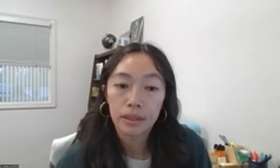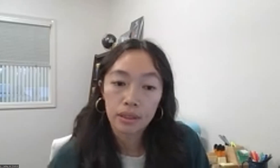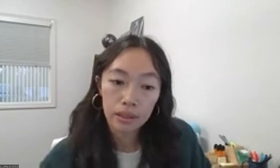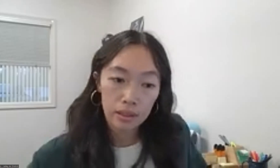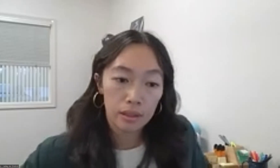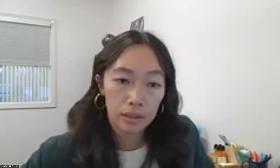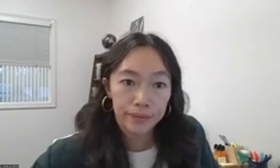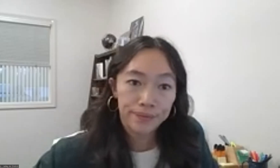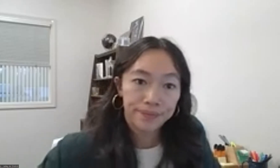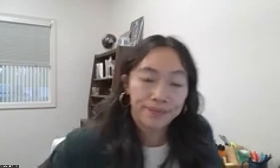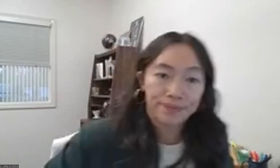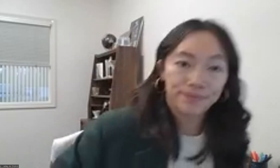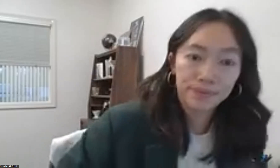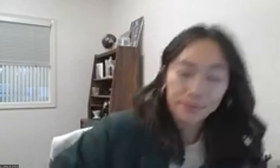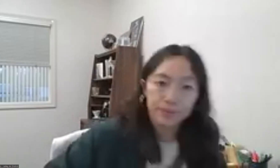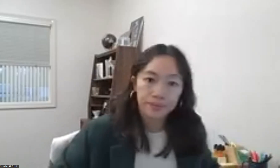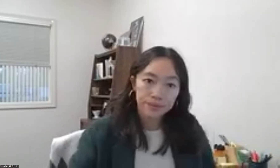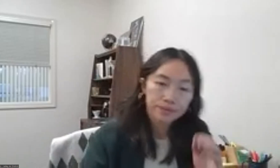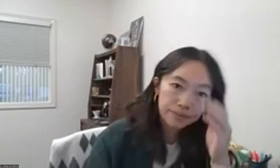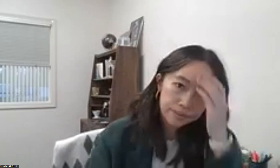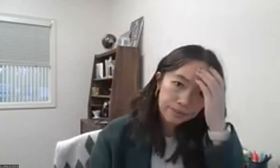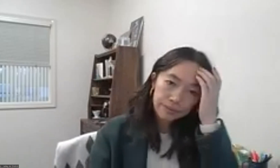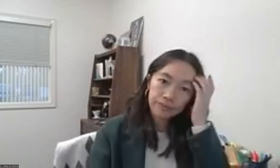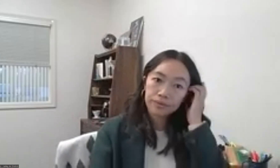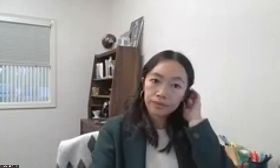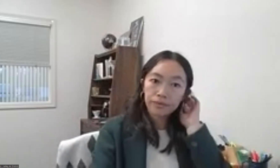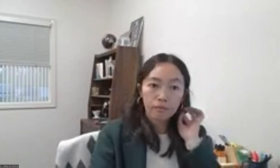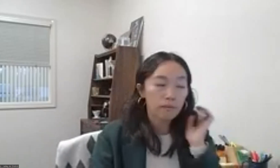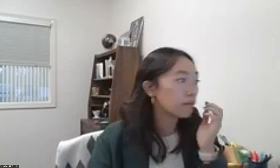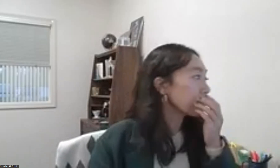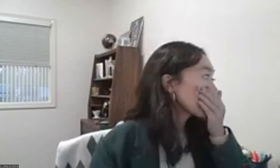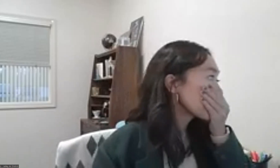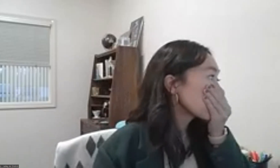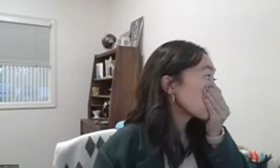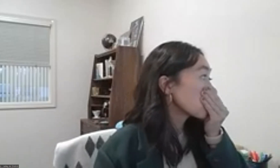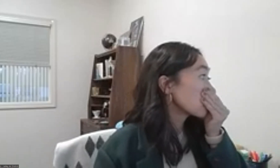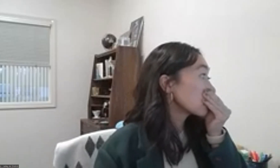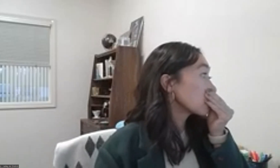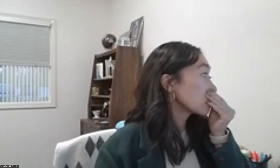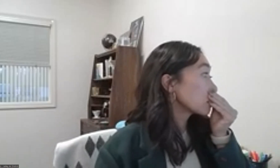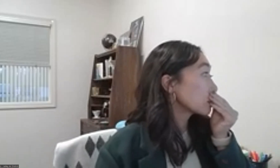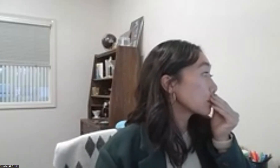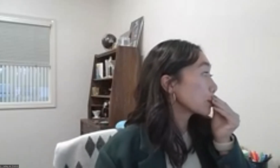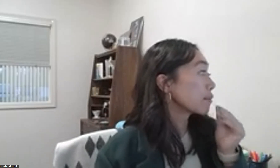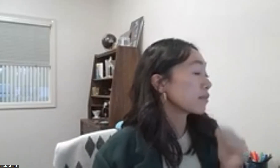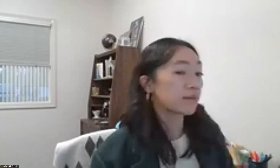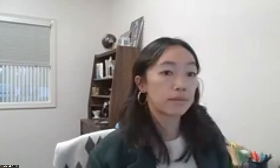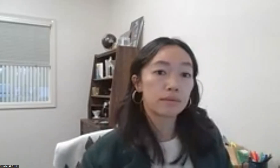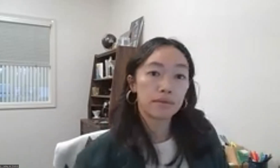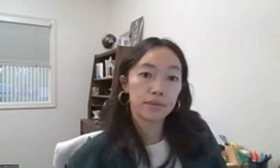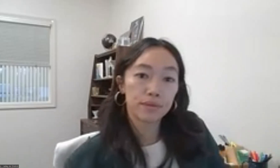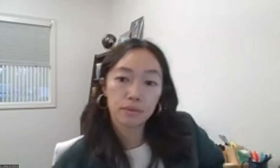so far, I just want to know, going back from this year, January